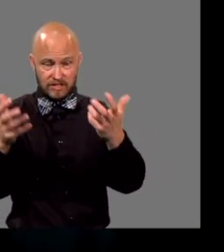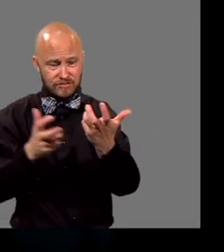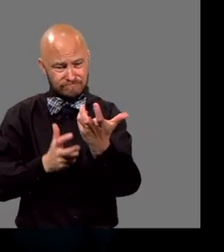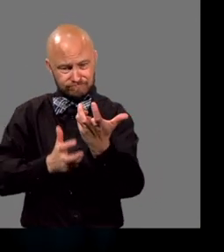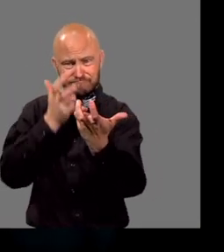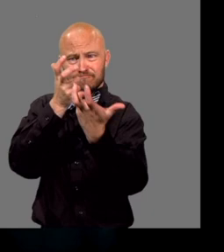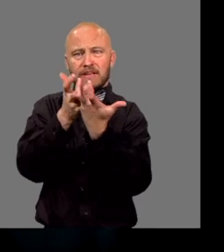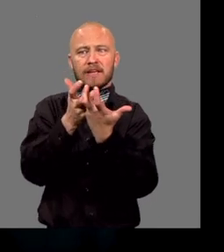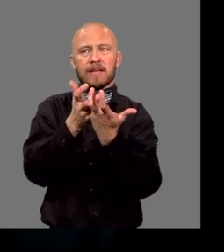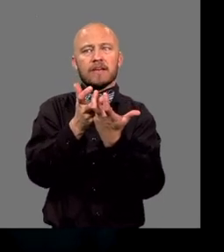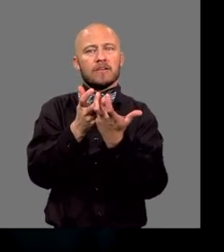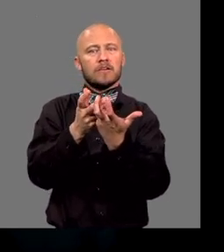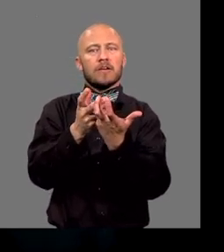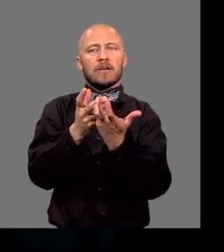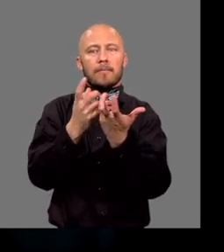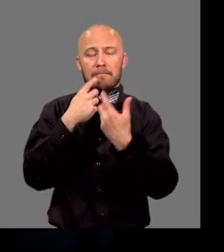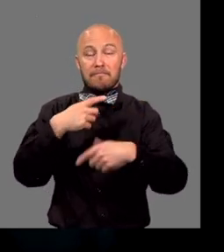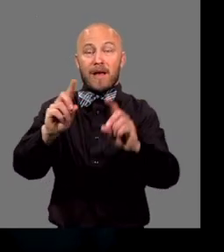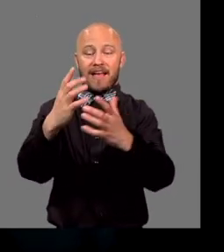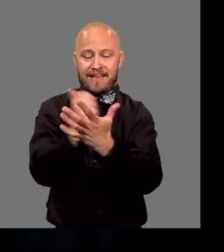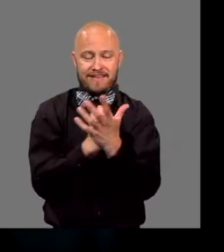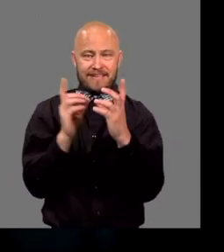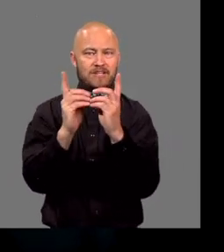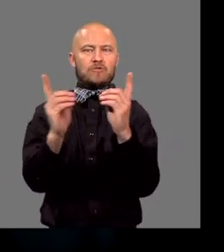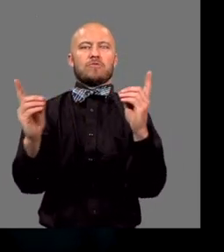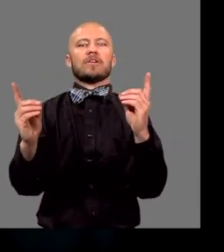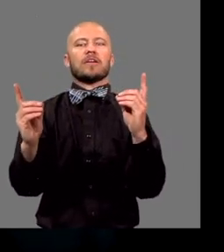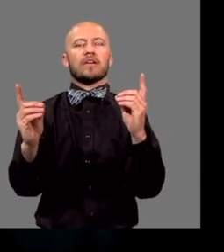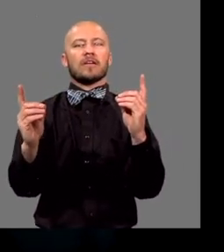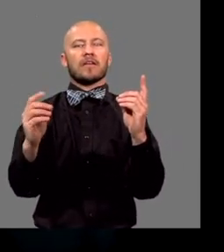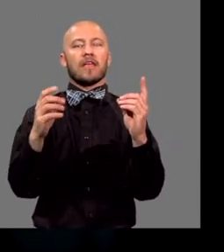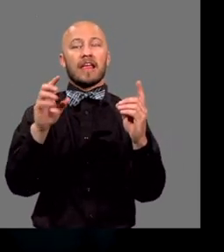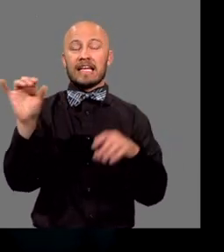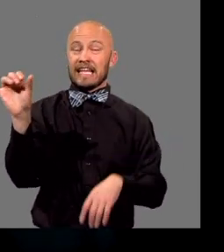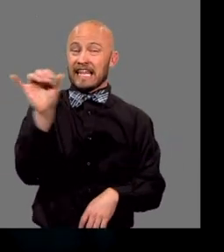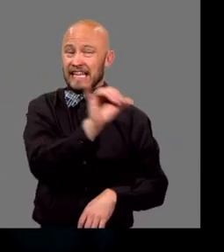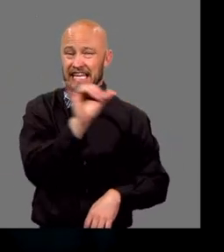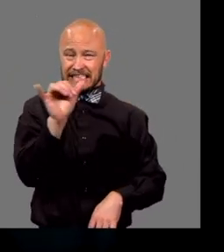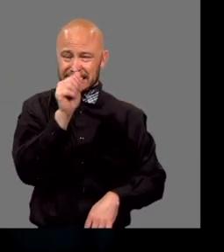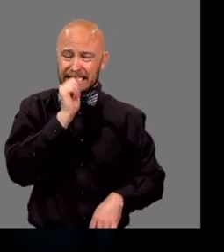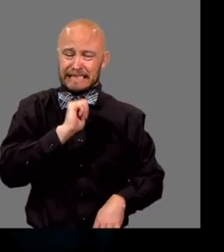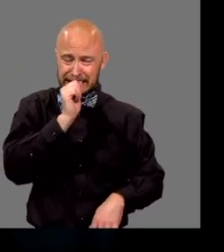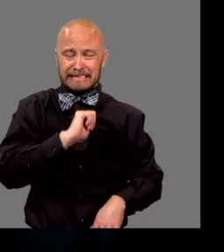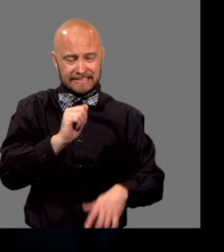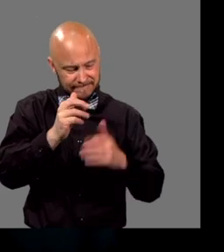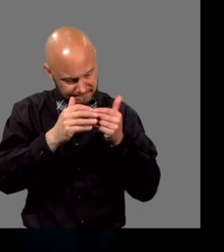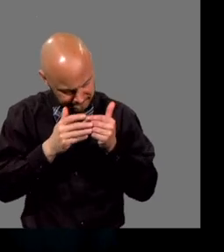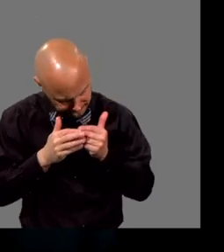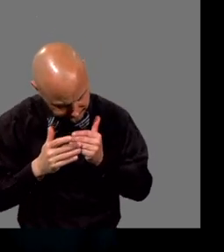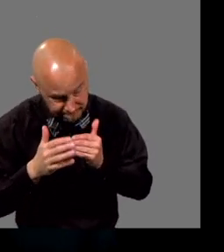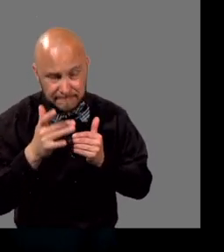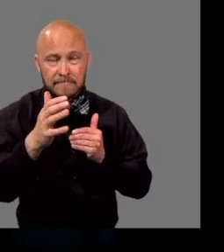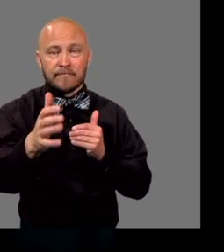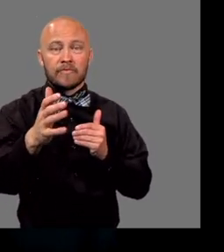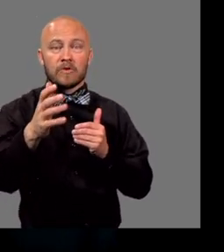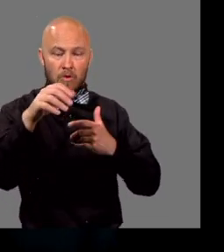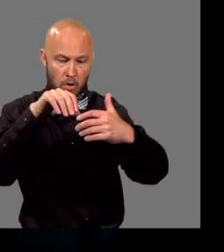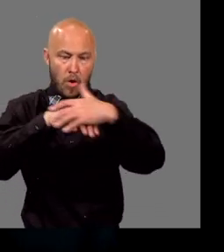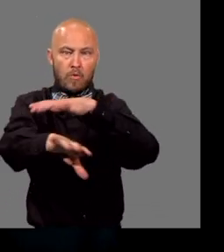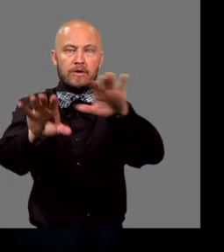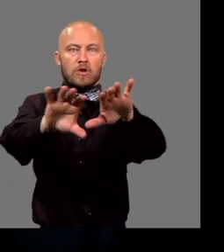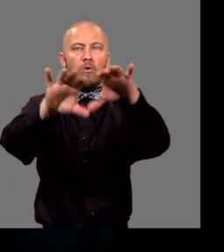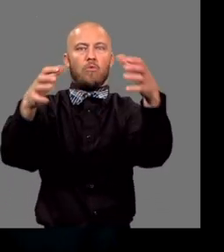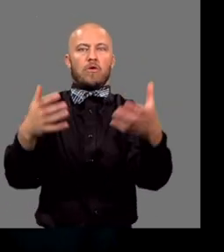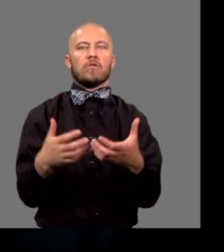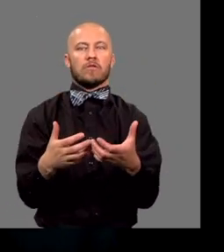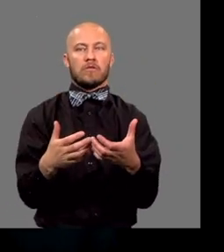year to persevere and achieve your degree, you must carry that same resolve forward as you now go forth into